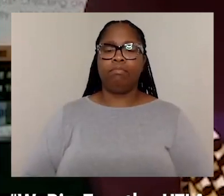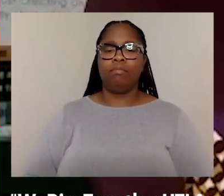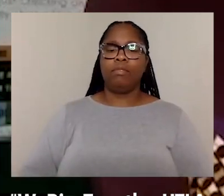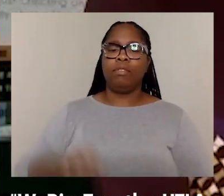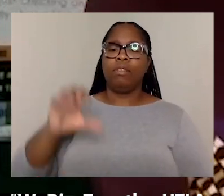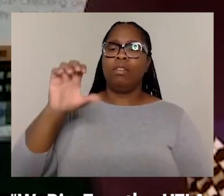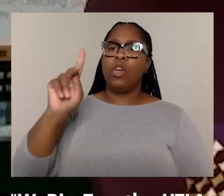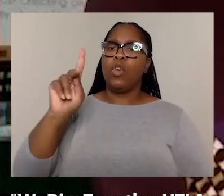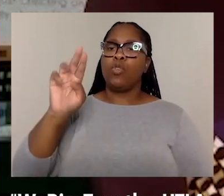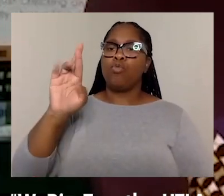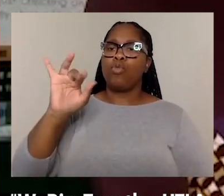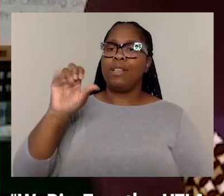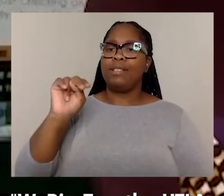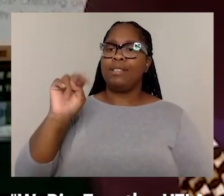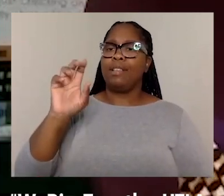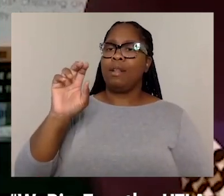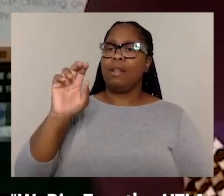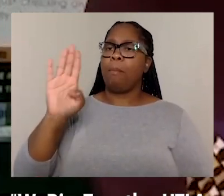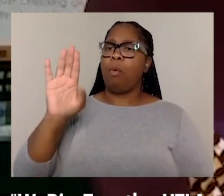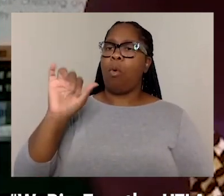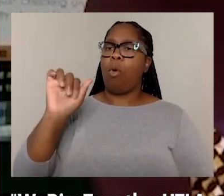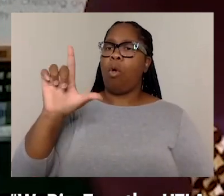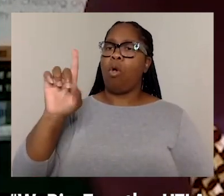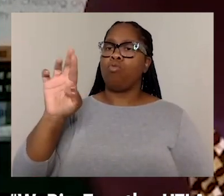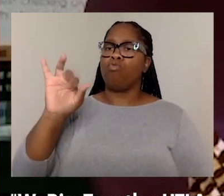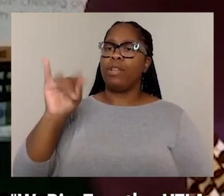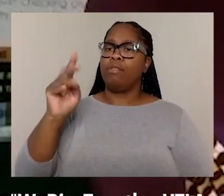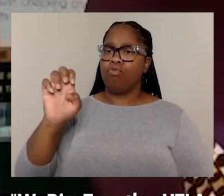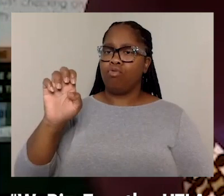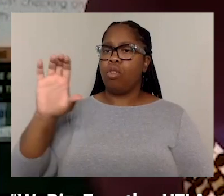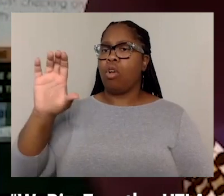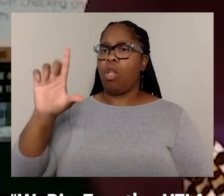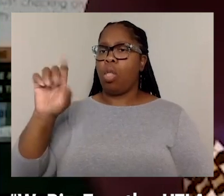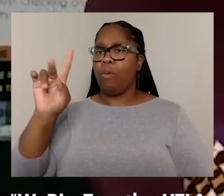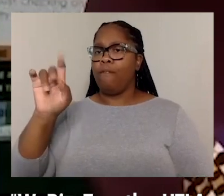Kristen Baldridge from Clover Elementary.